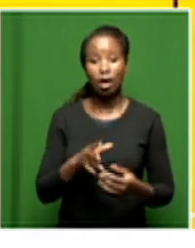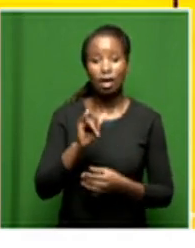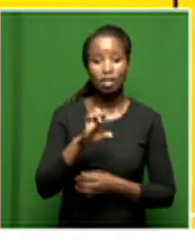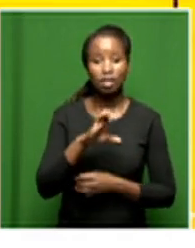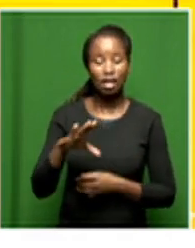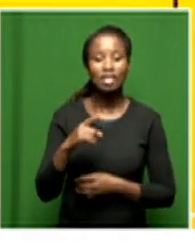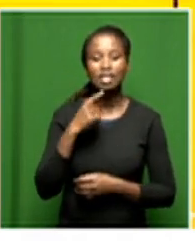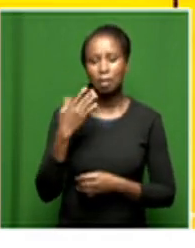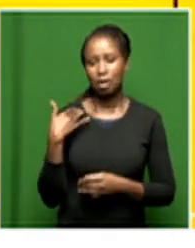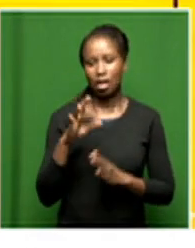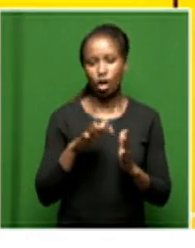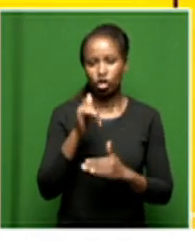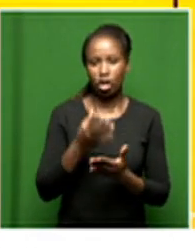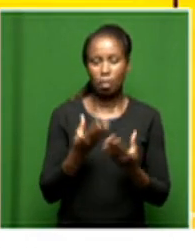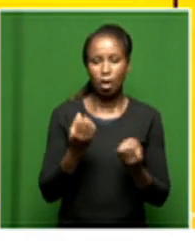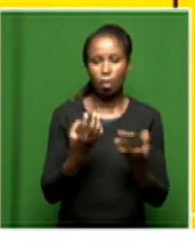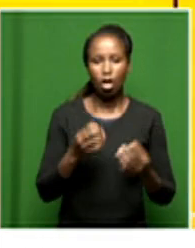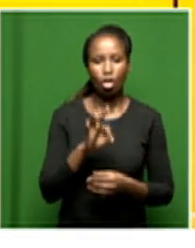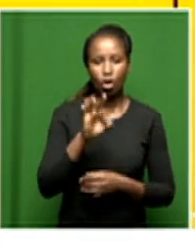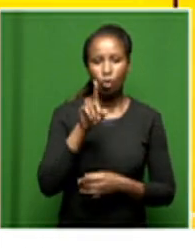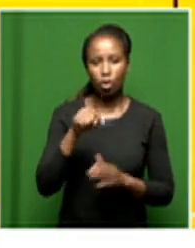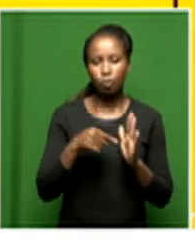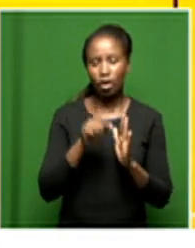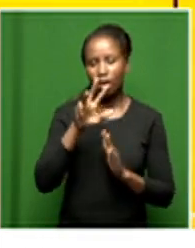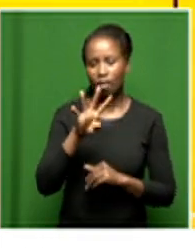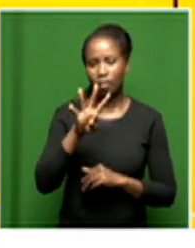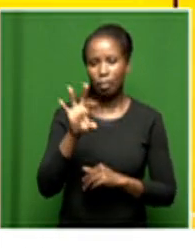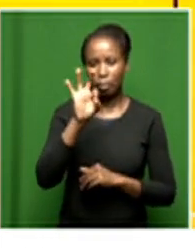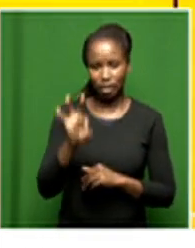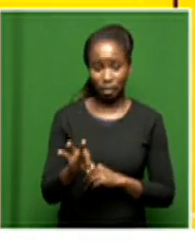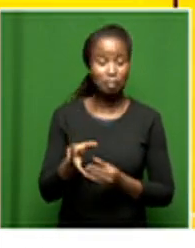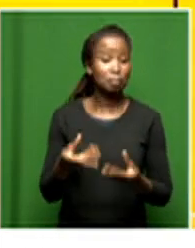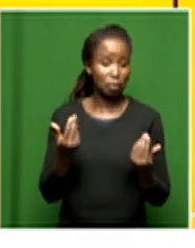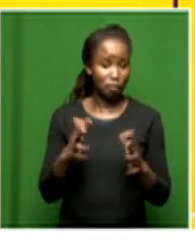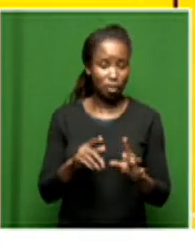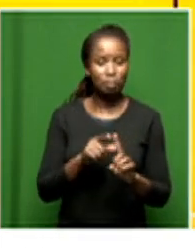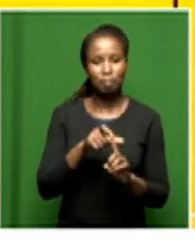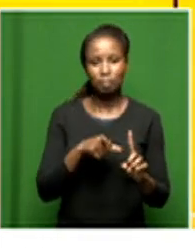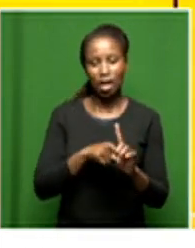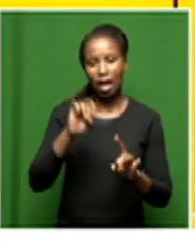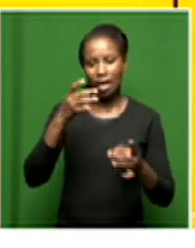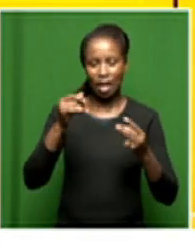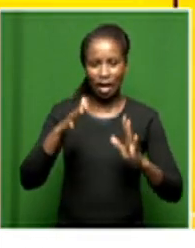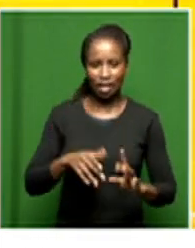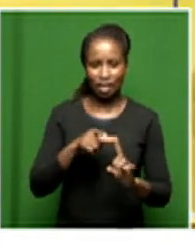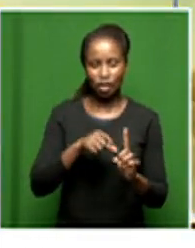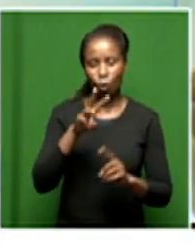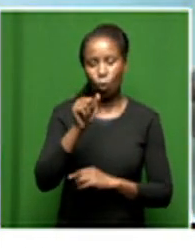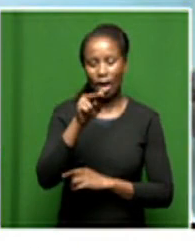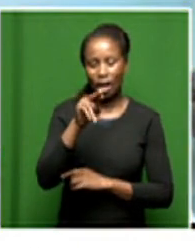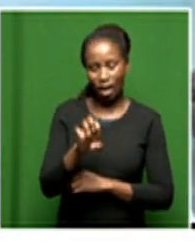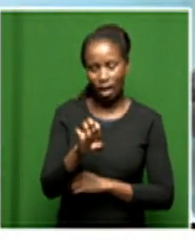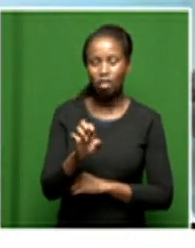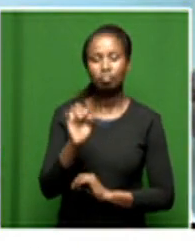by-election was 31.94%. And Wayne Sussman is an elections analyst, and he joins us now to unpack some of these